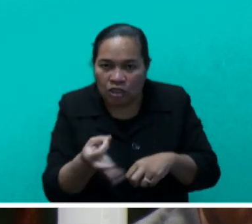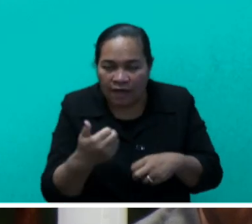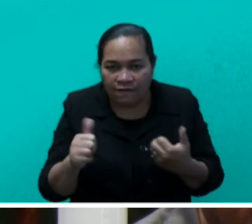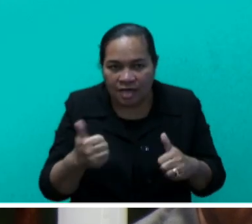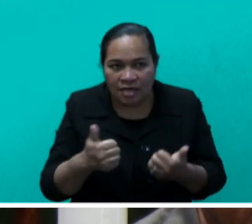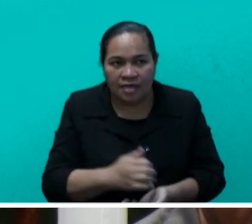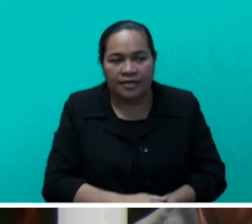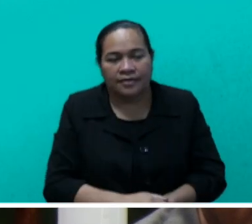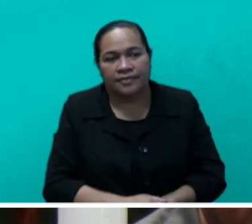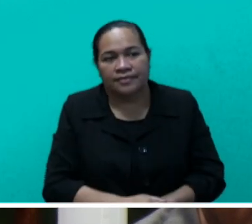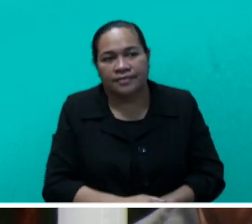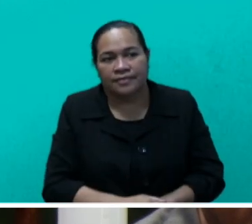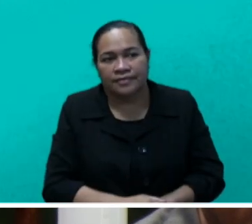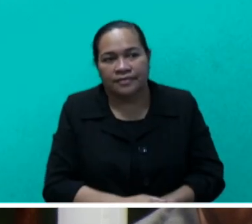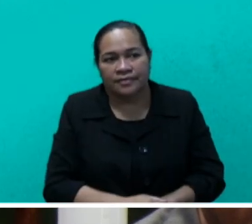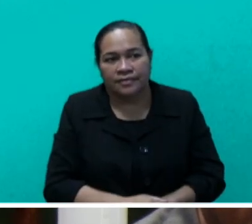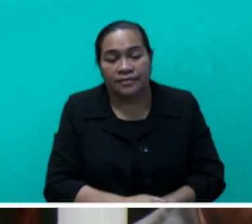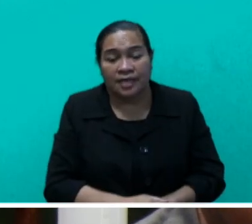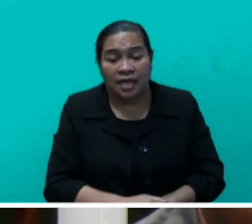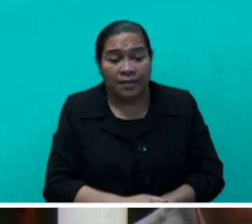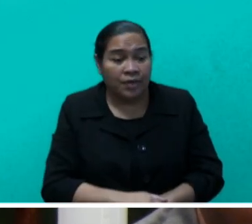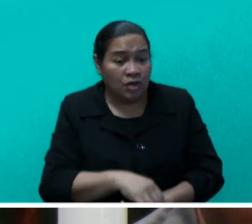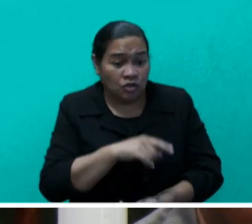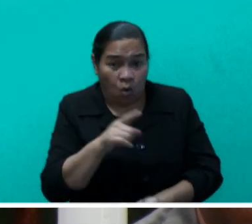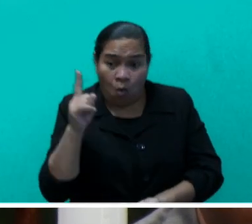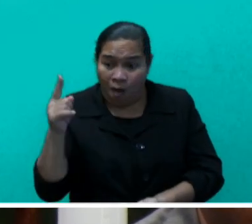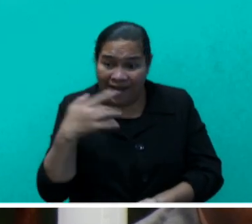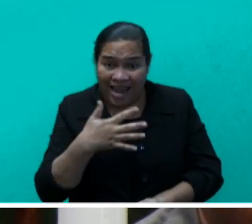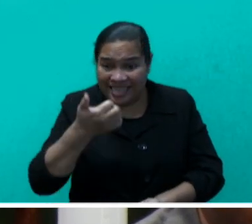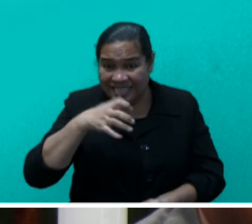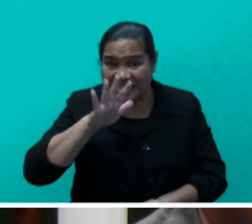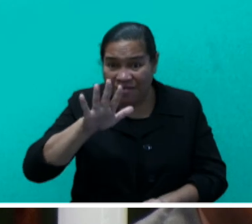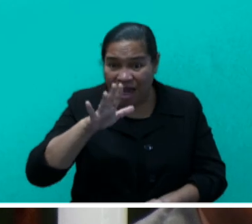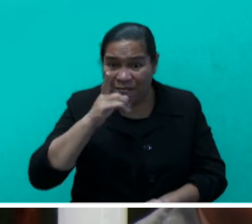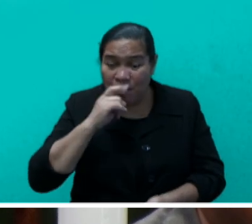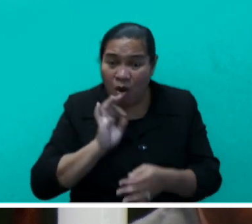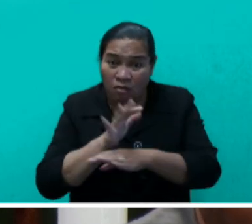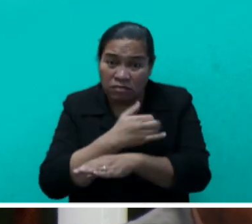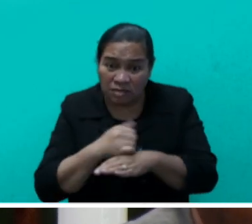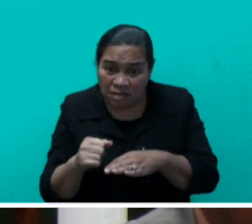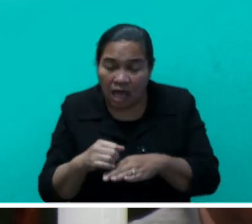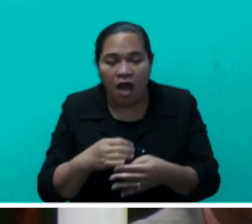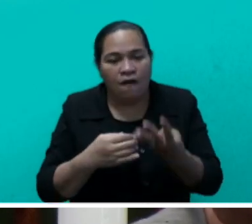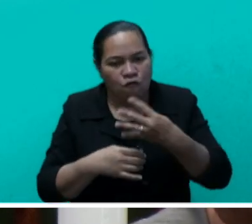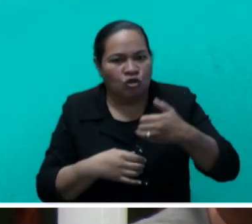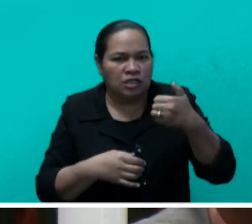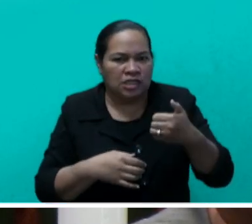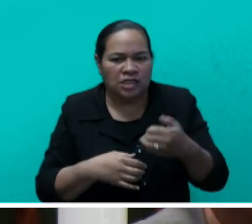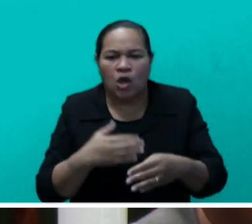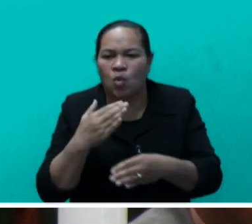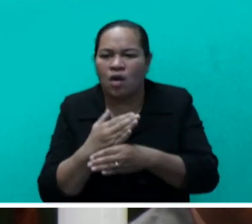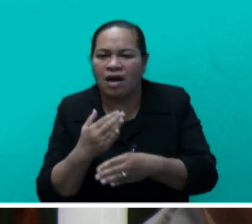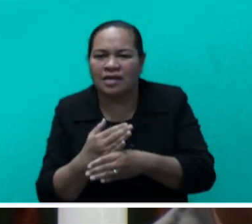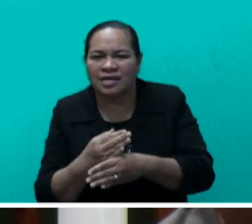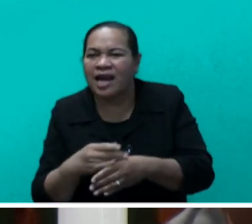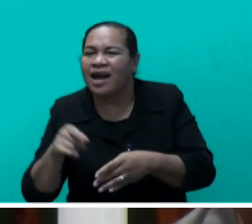Mr. Speaker, sir, amongst these 165 migrant workers, 46 were employed in the wholesale and